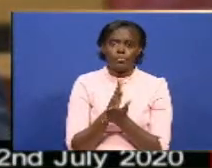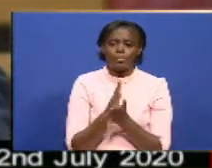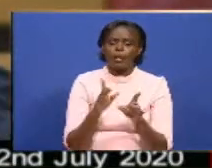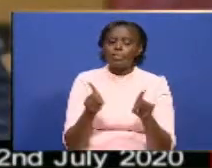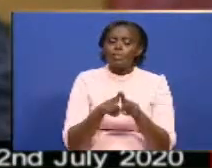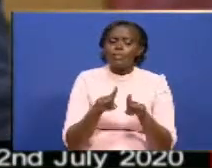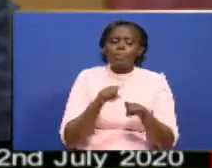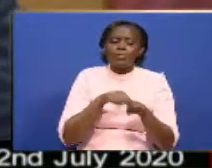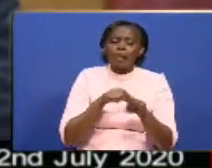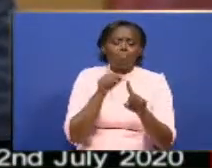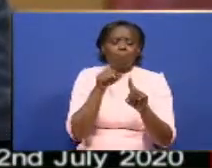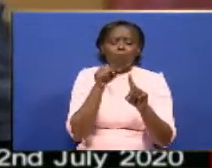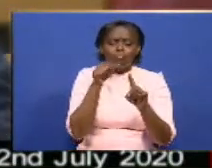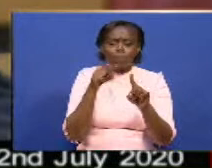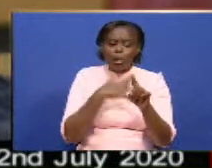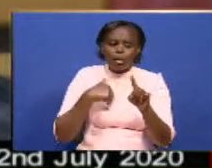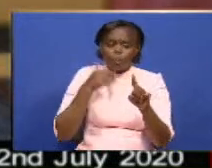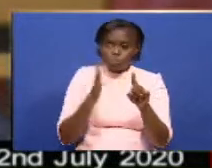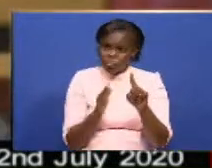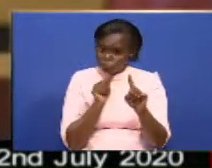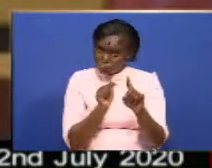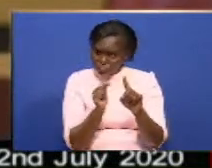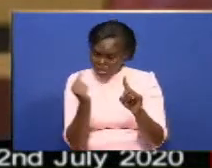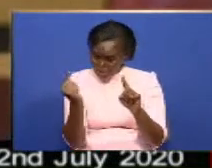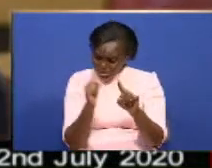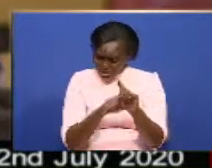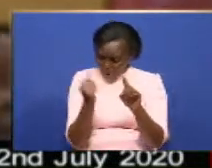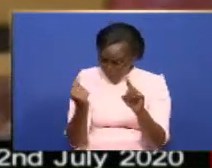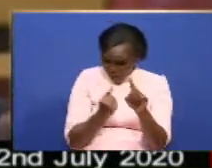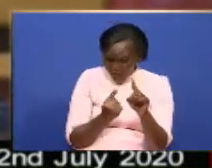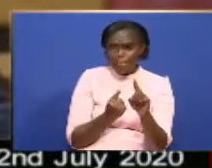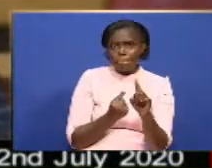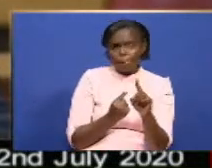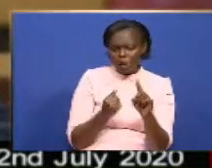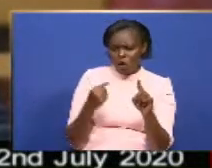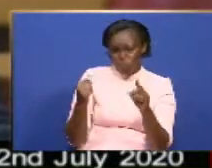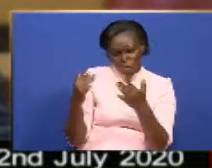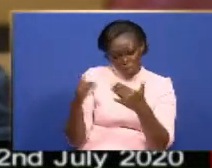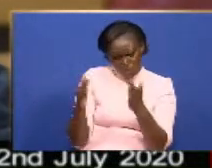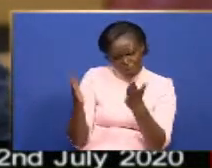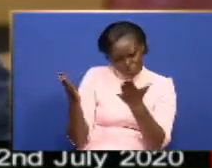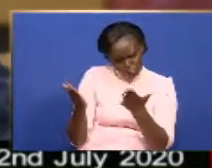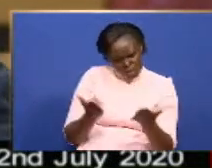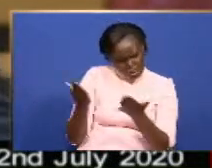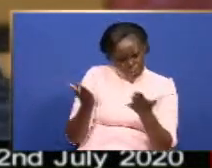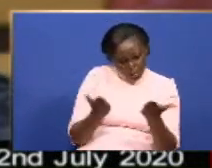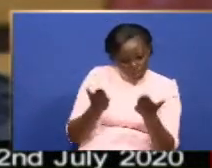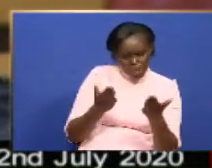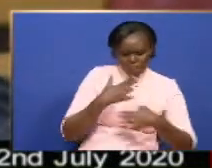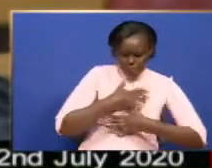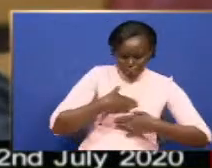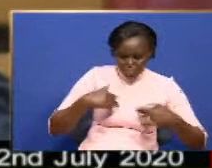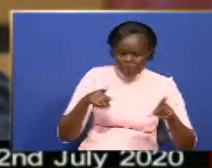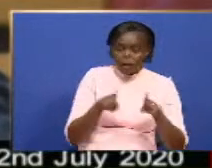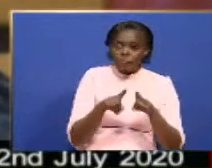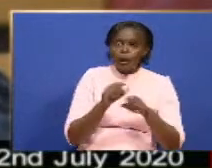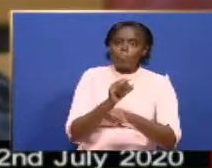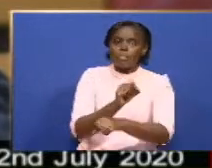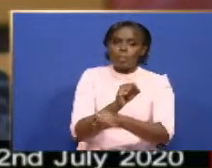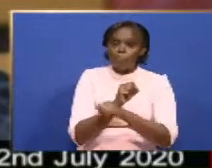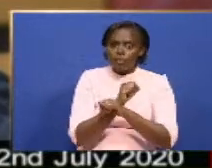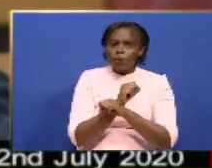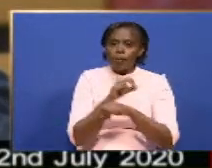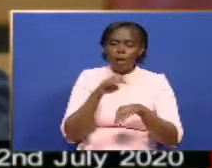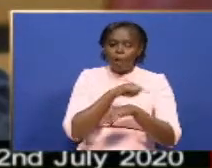time, Honorable Speaker, even though we have opened the gates for them, at the same time we must also safeguard what we call